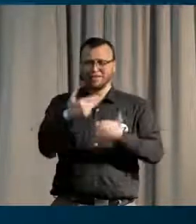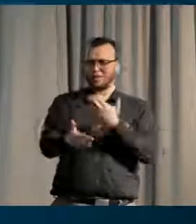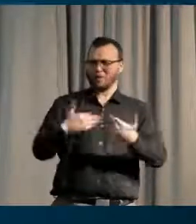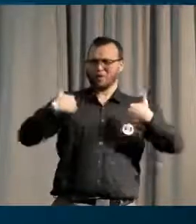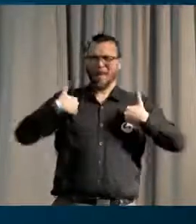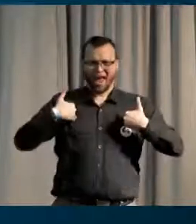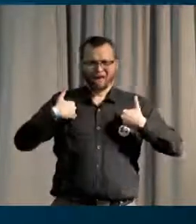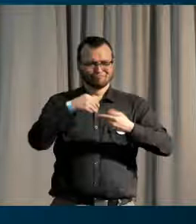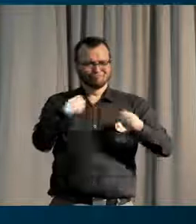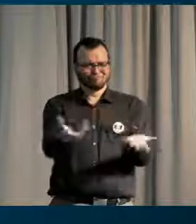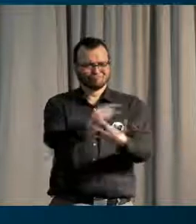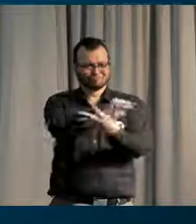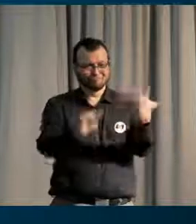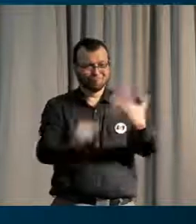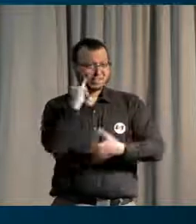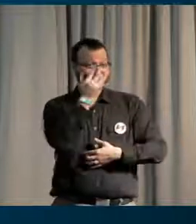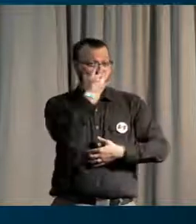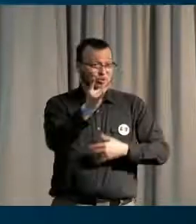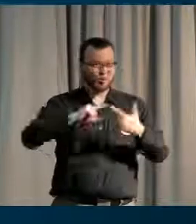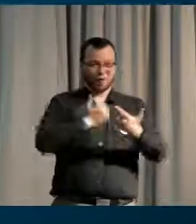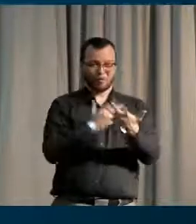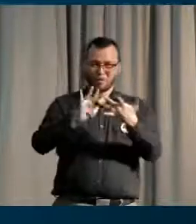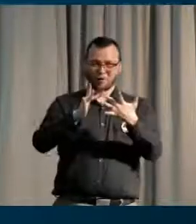interested, just check out our website,